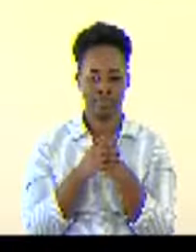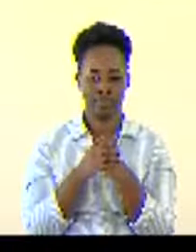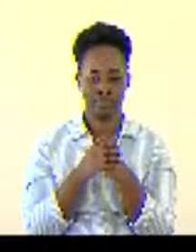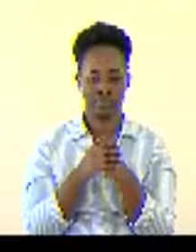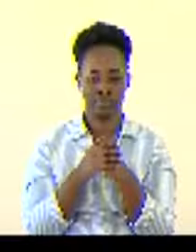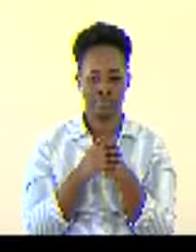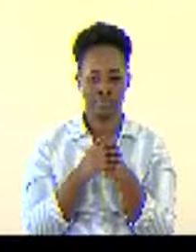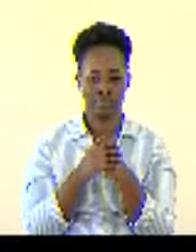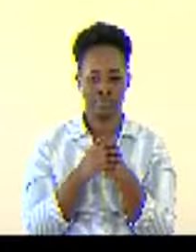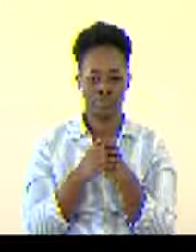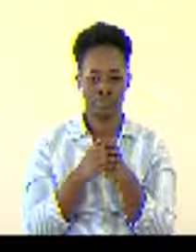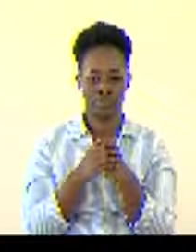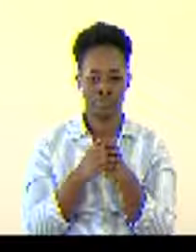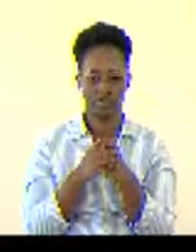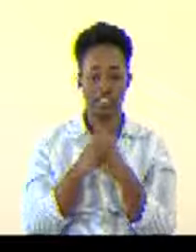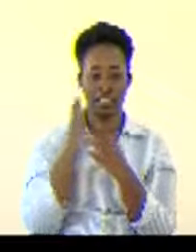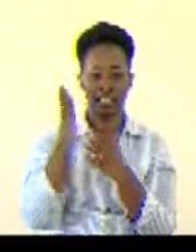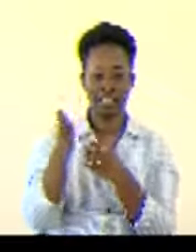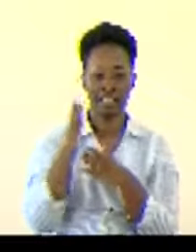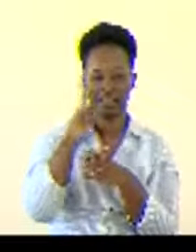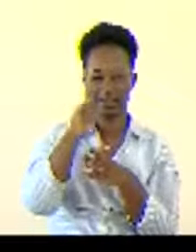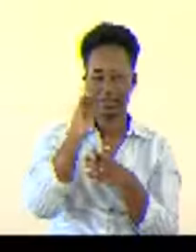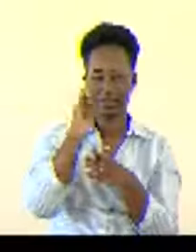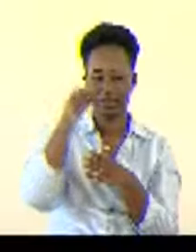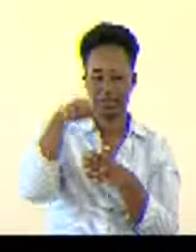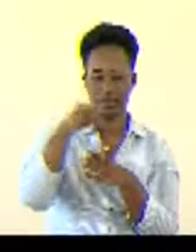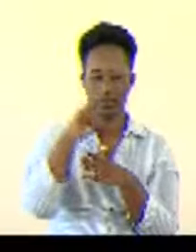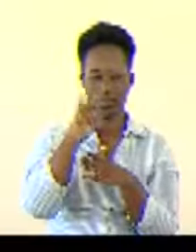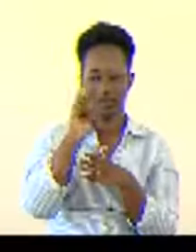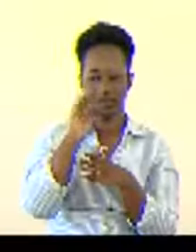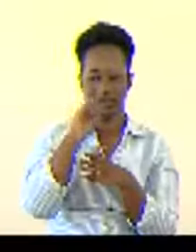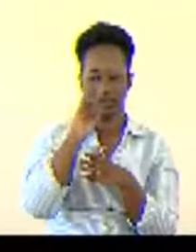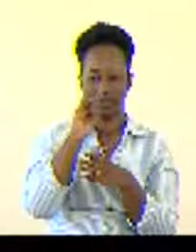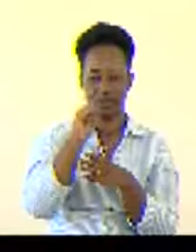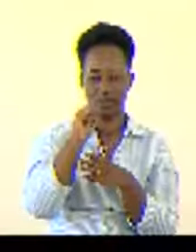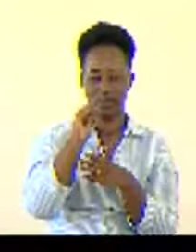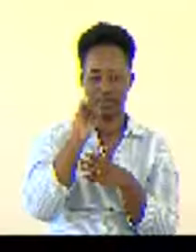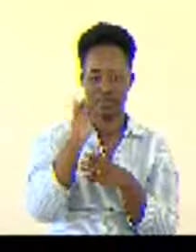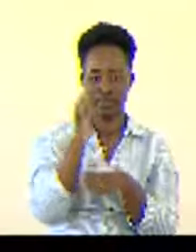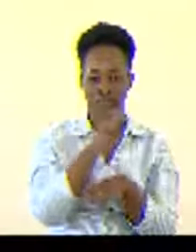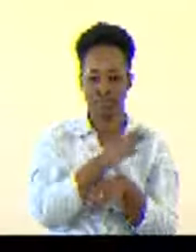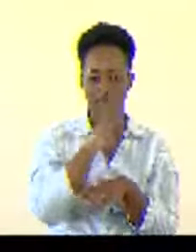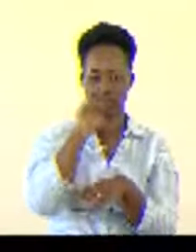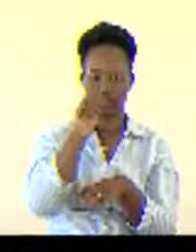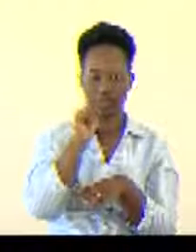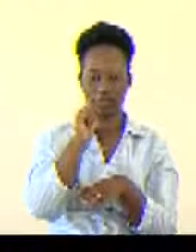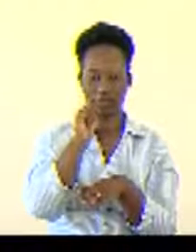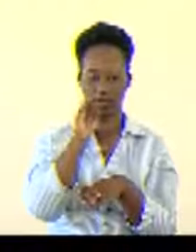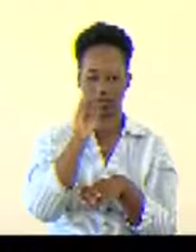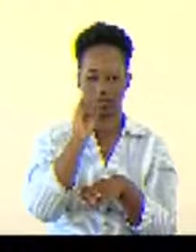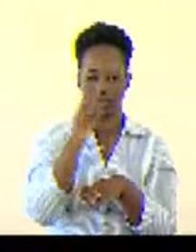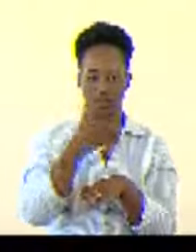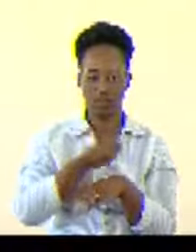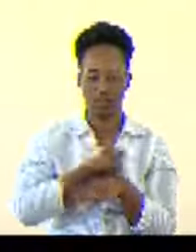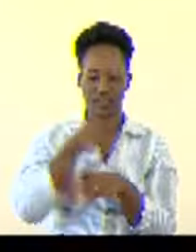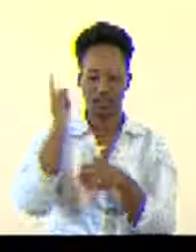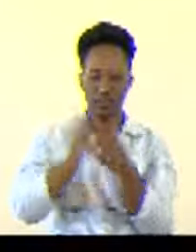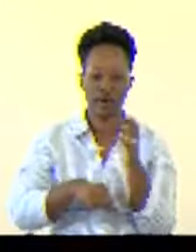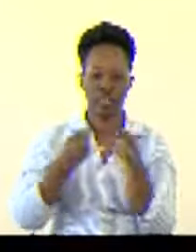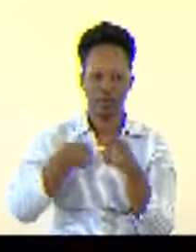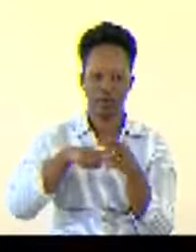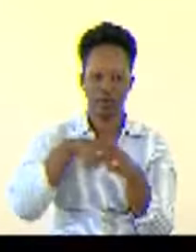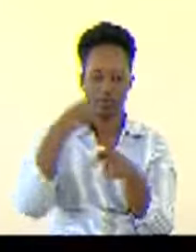are liquidity ratios. We have two major ratios that we use to measure the strength of the business. So we have what you call the current ratio,